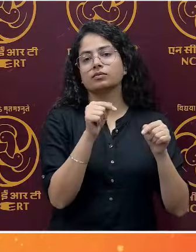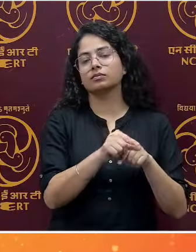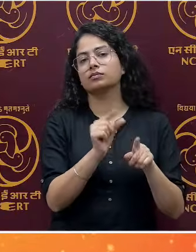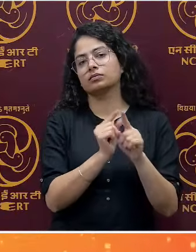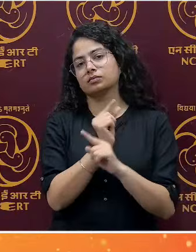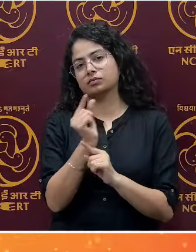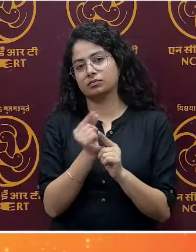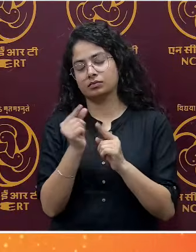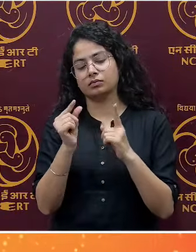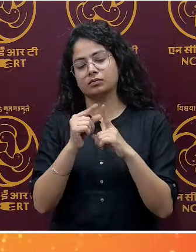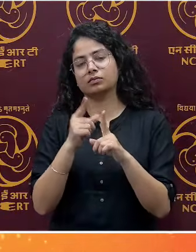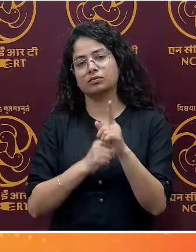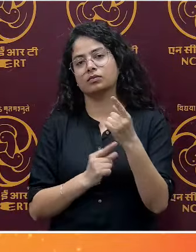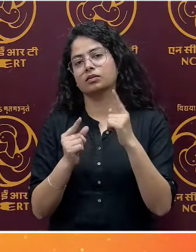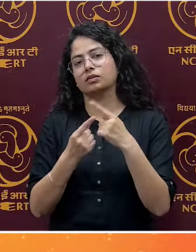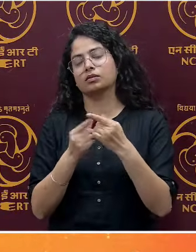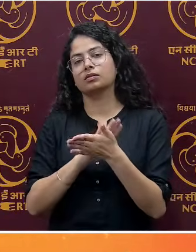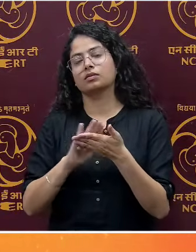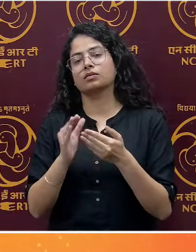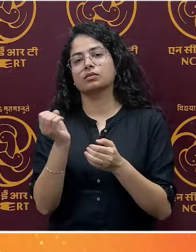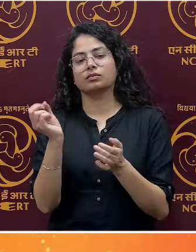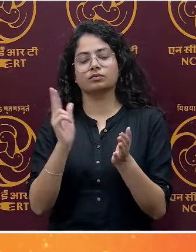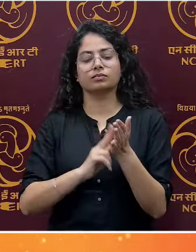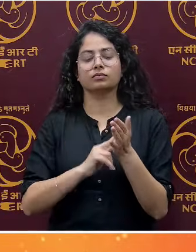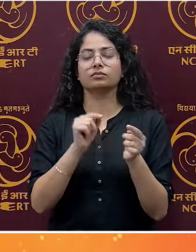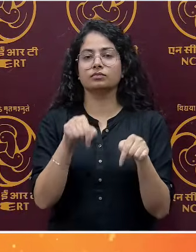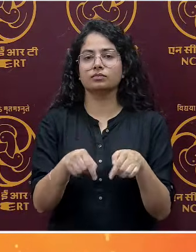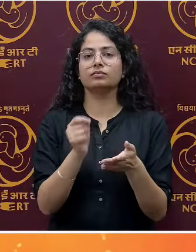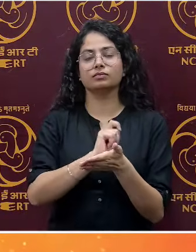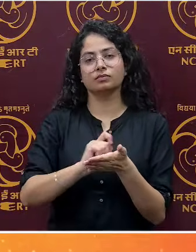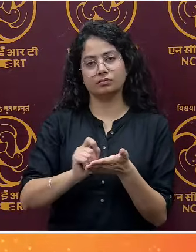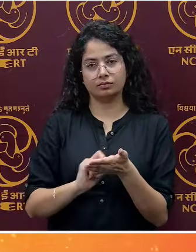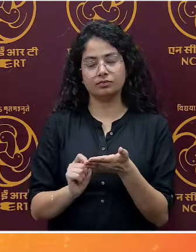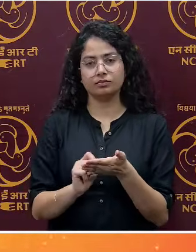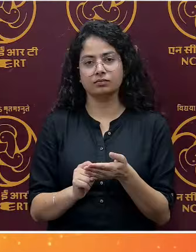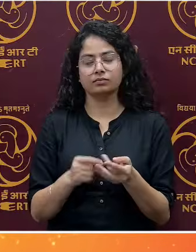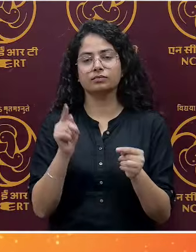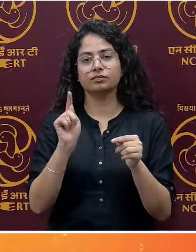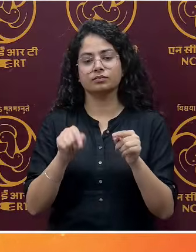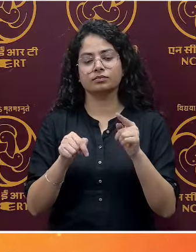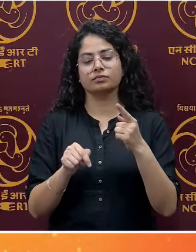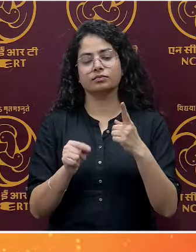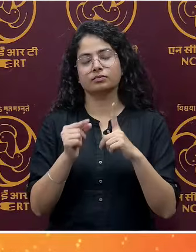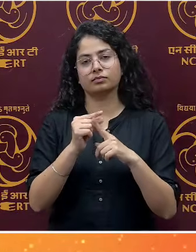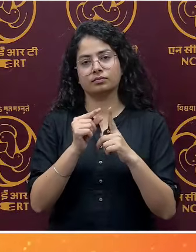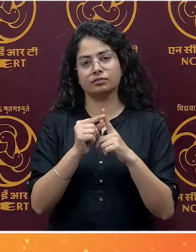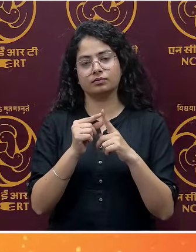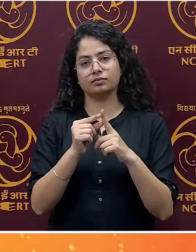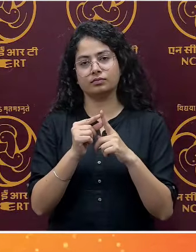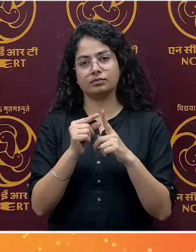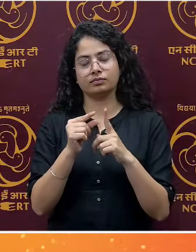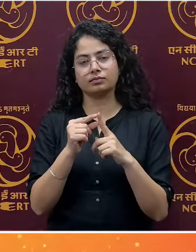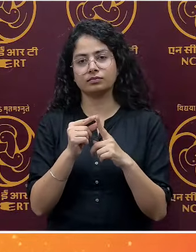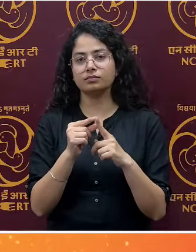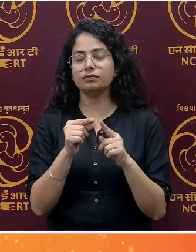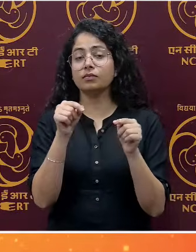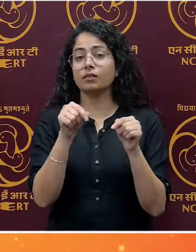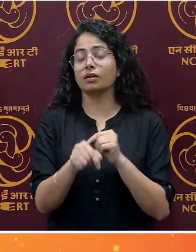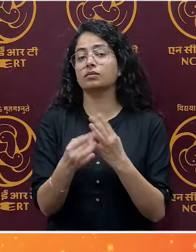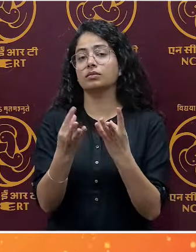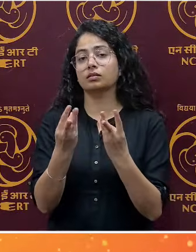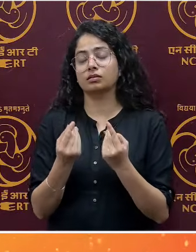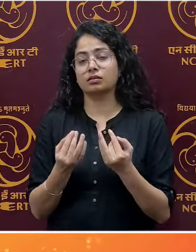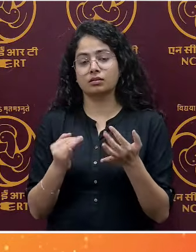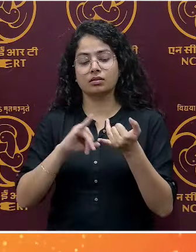in Python. So we can write enter principal, for which we have to calculate the